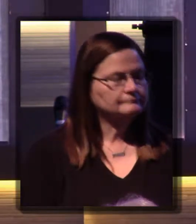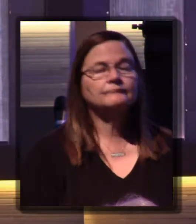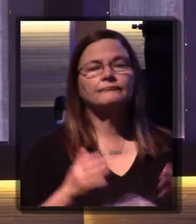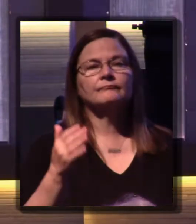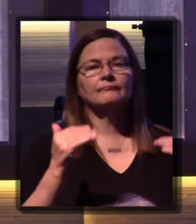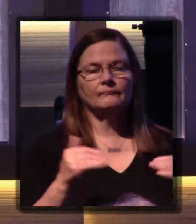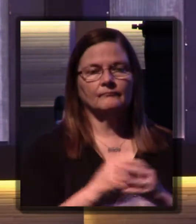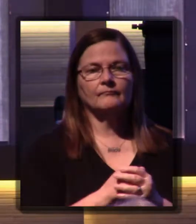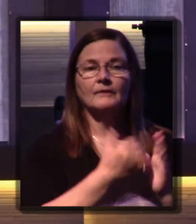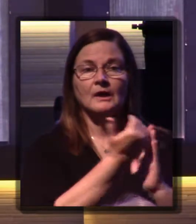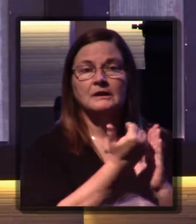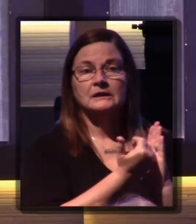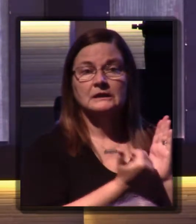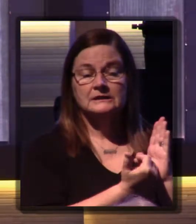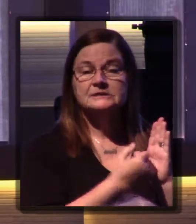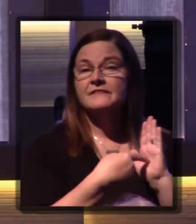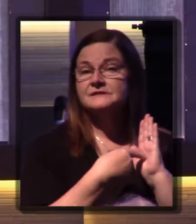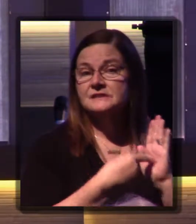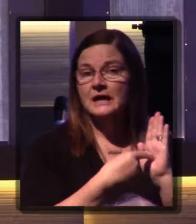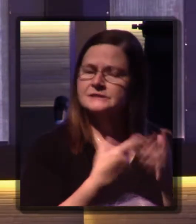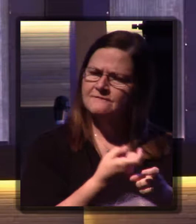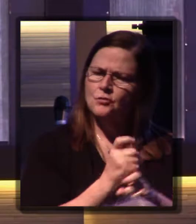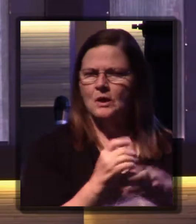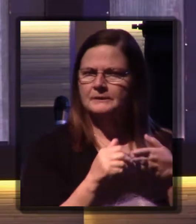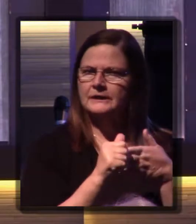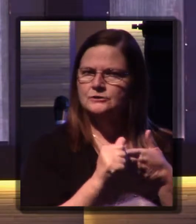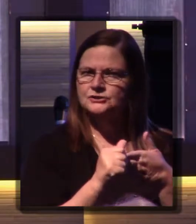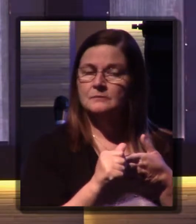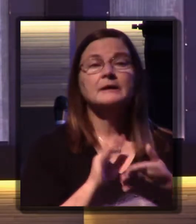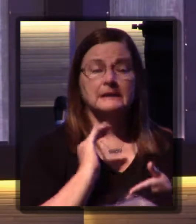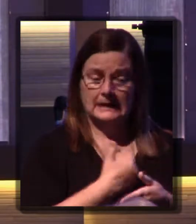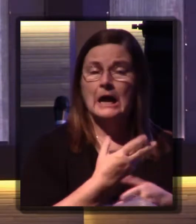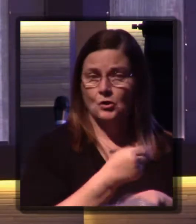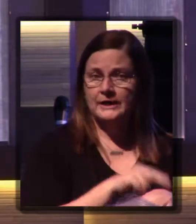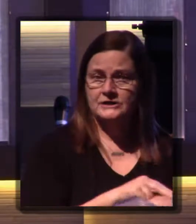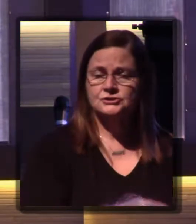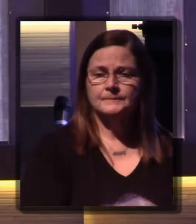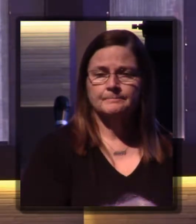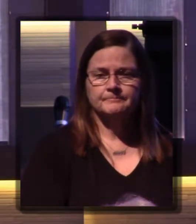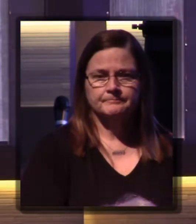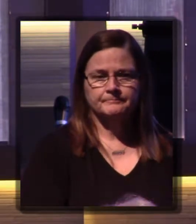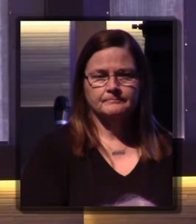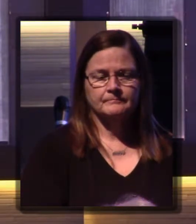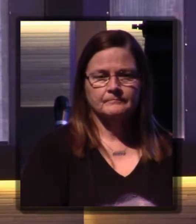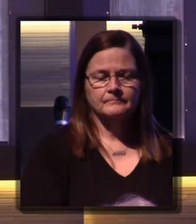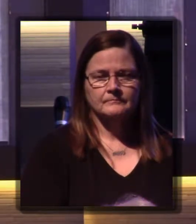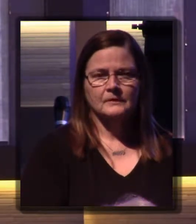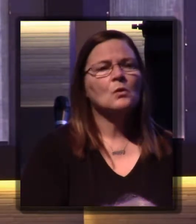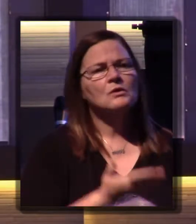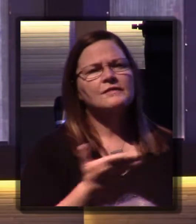All right, next, I want you to list some of the signs of corrupt leadership in our nation. In our